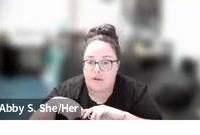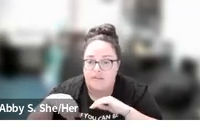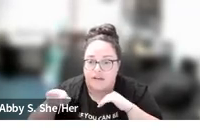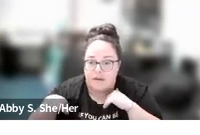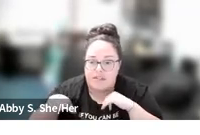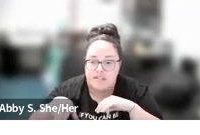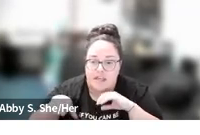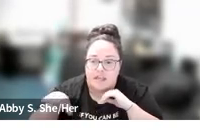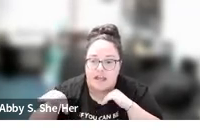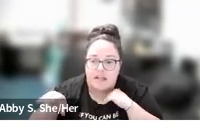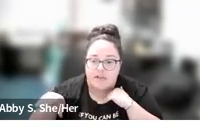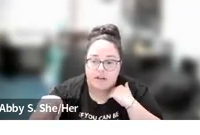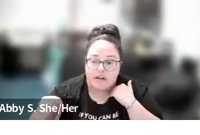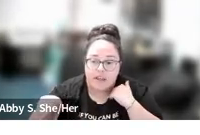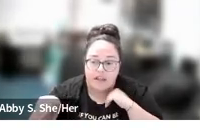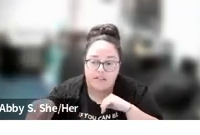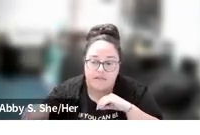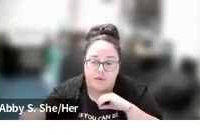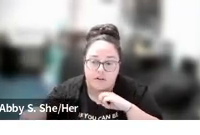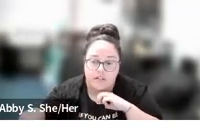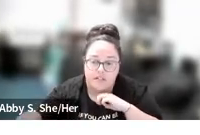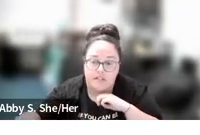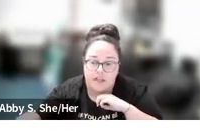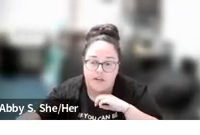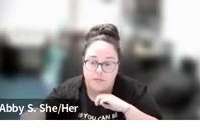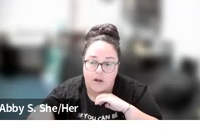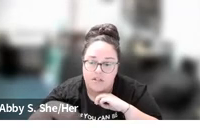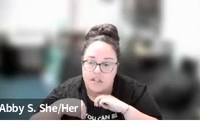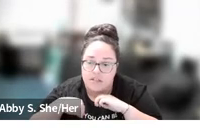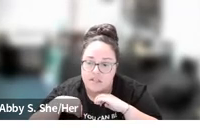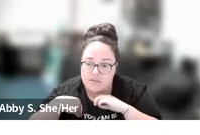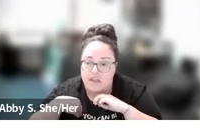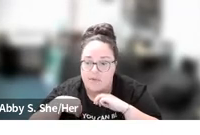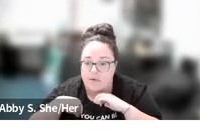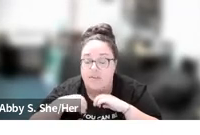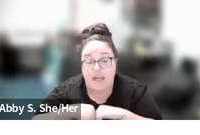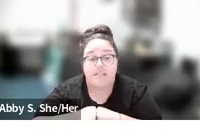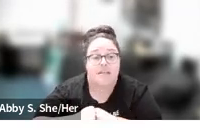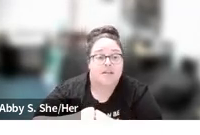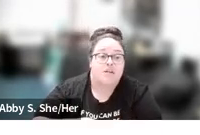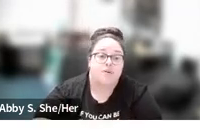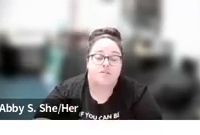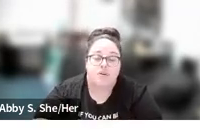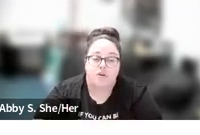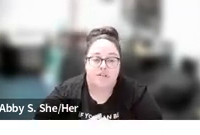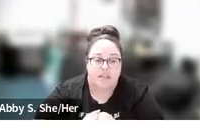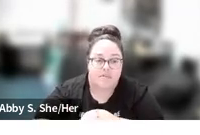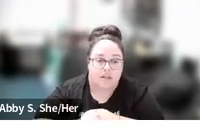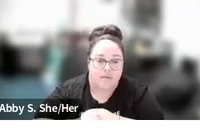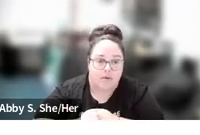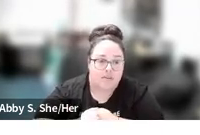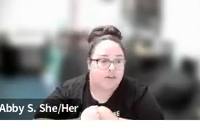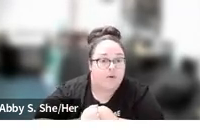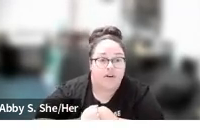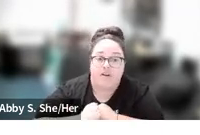So in the comments it said, I never hear Galaxy 4 is that new watch that Samsung came out with. Yes. So it's the newer one